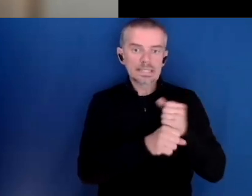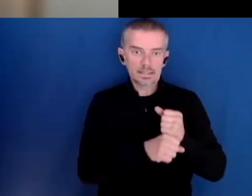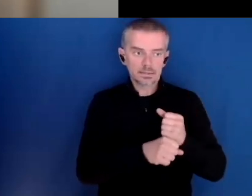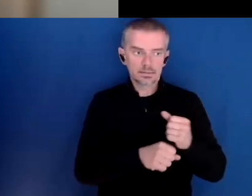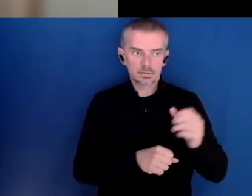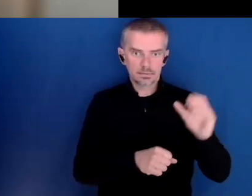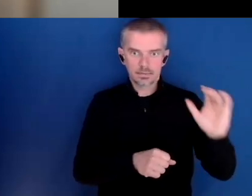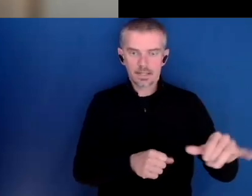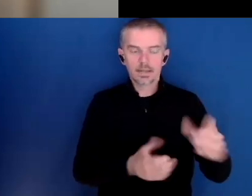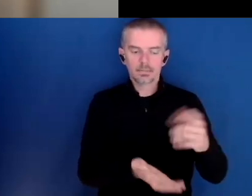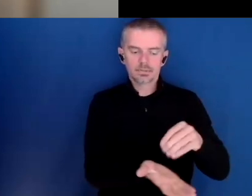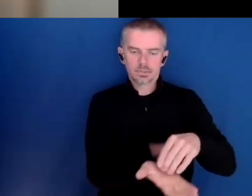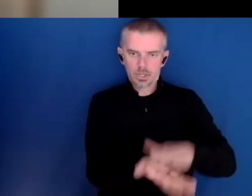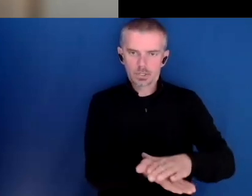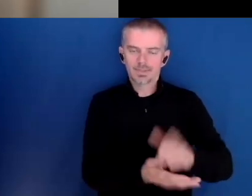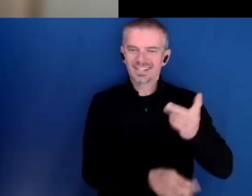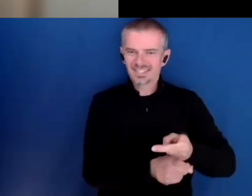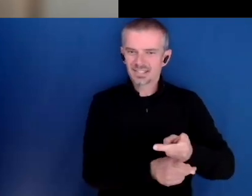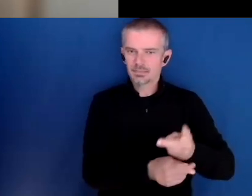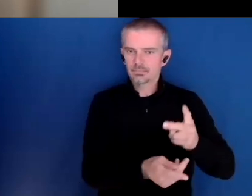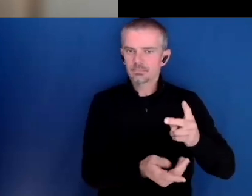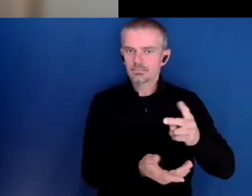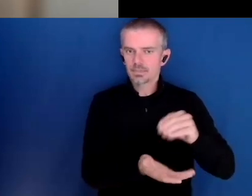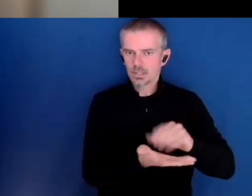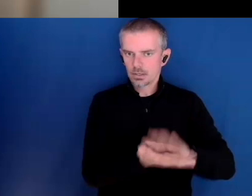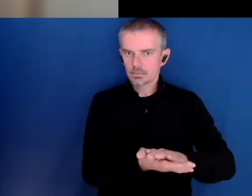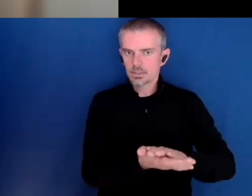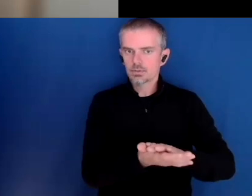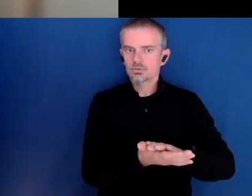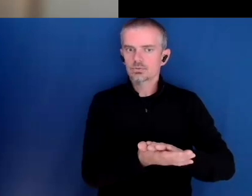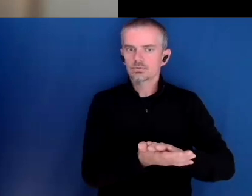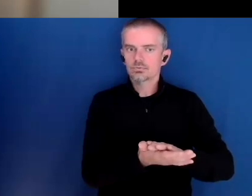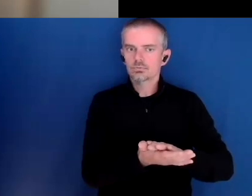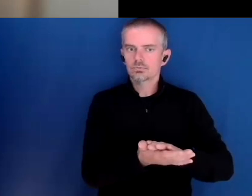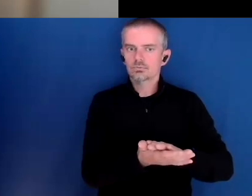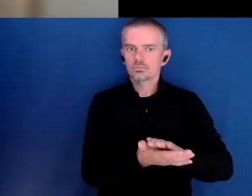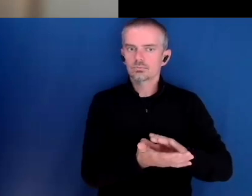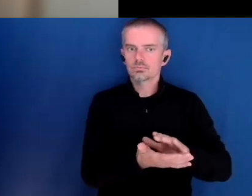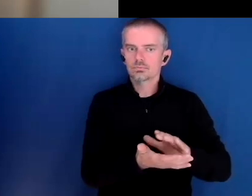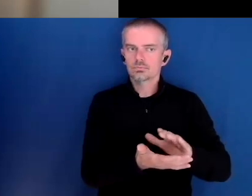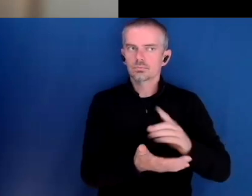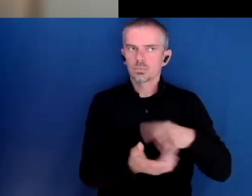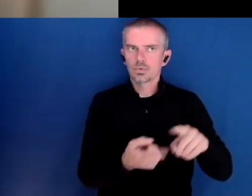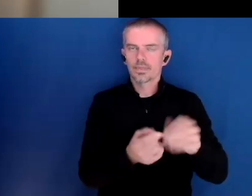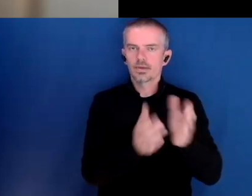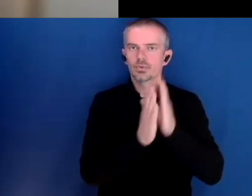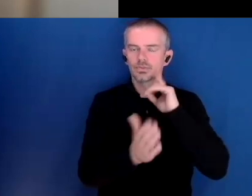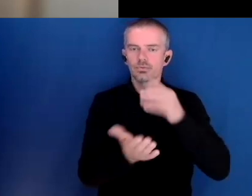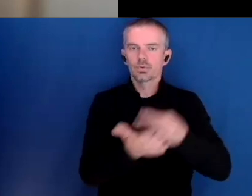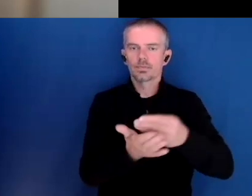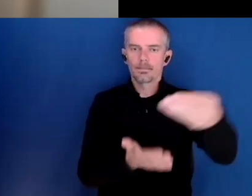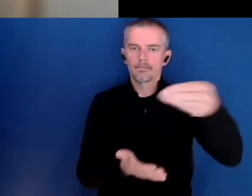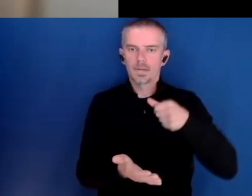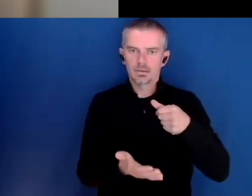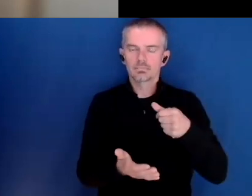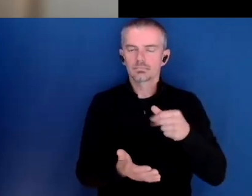document and retain that documentation as they are requesting reimbursements for the